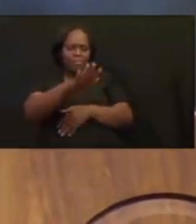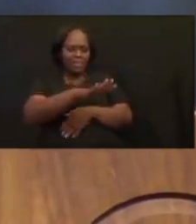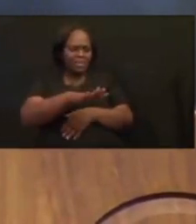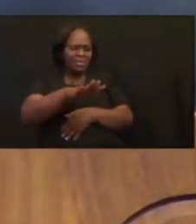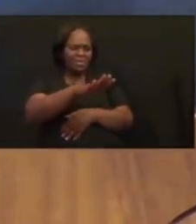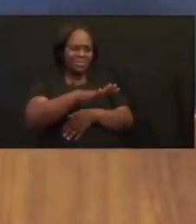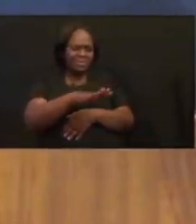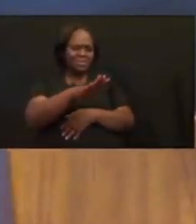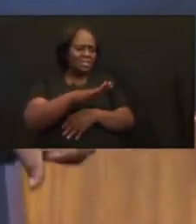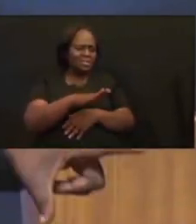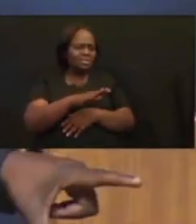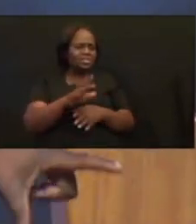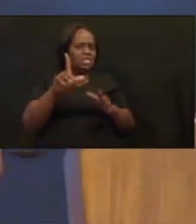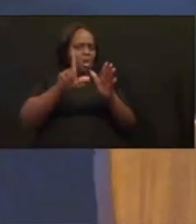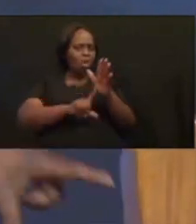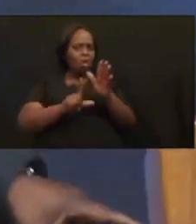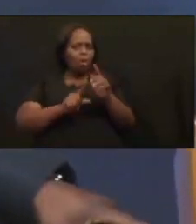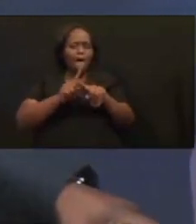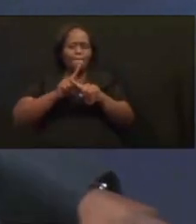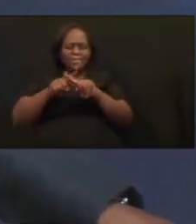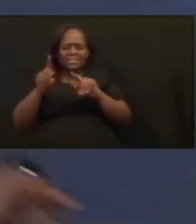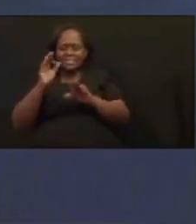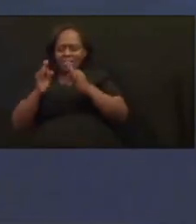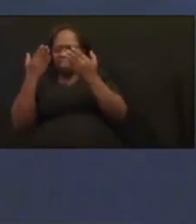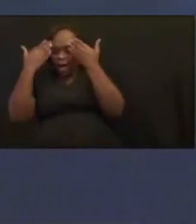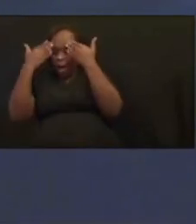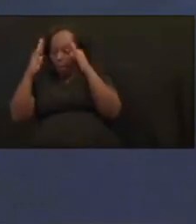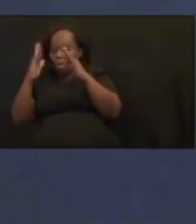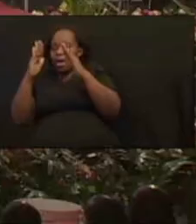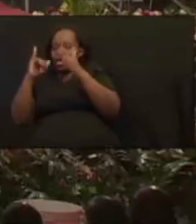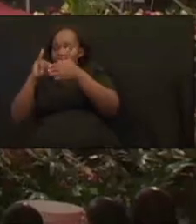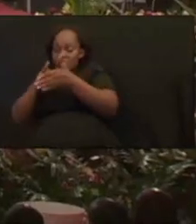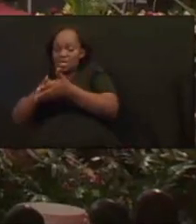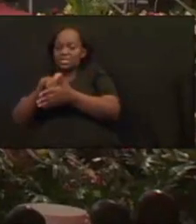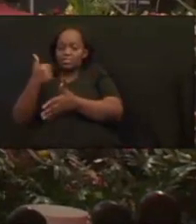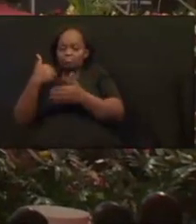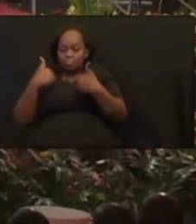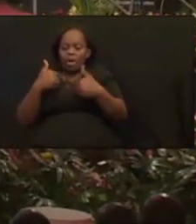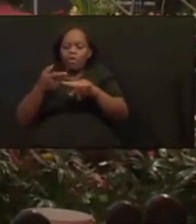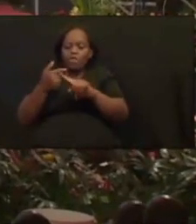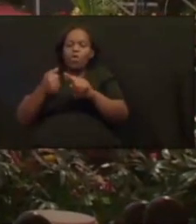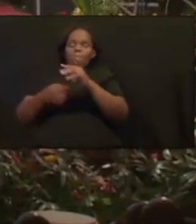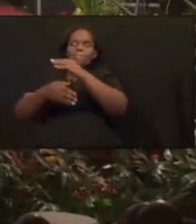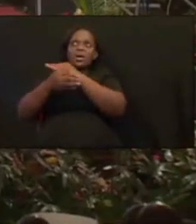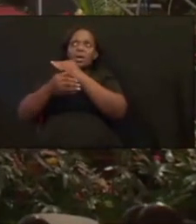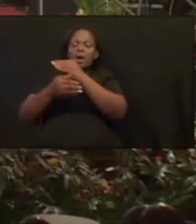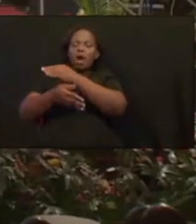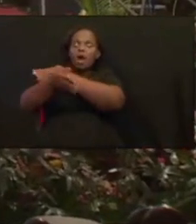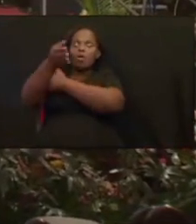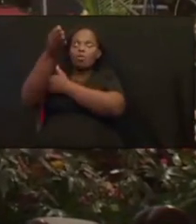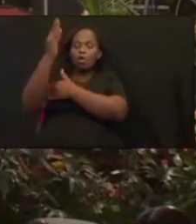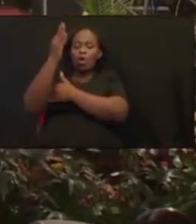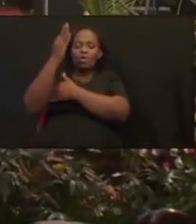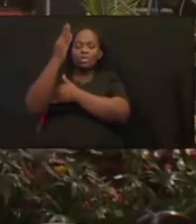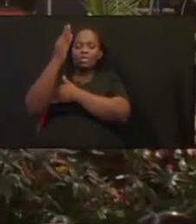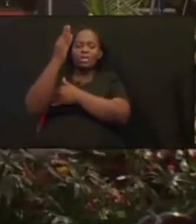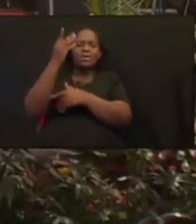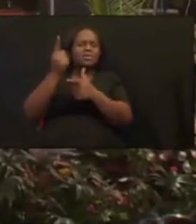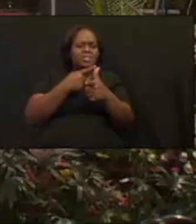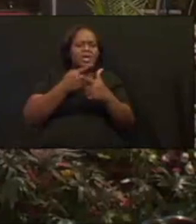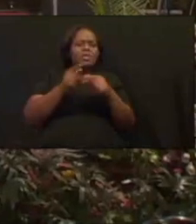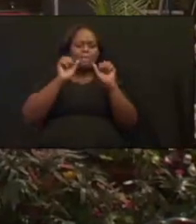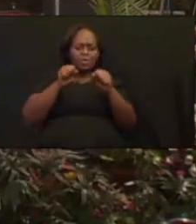but knowing that I was sent from God has a prophetic implication to my life. I can change the narrative